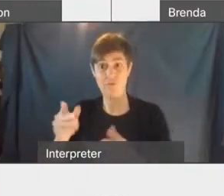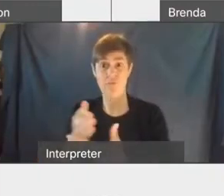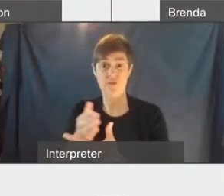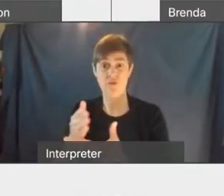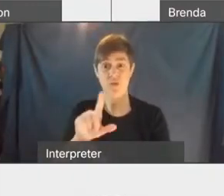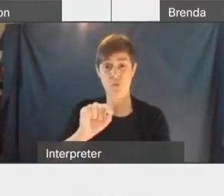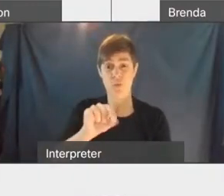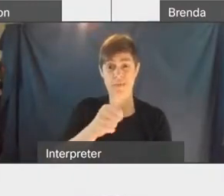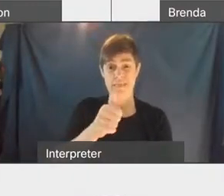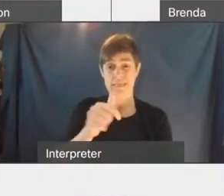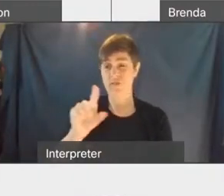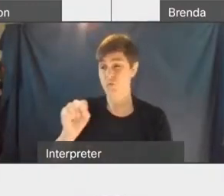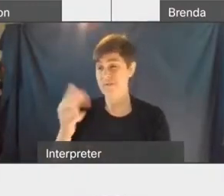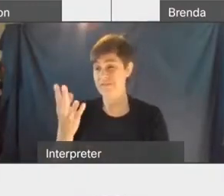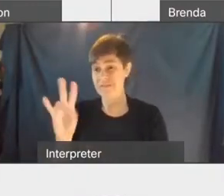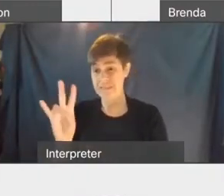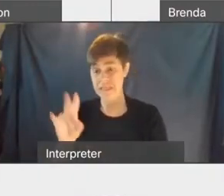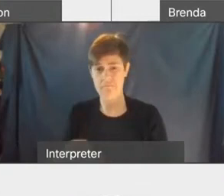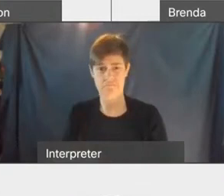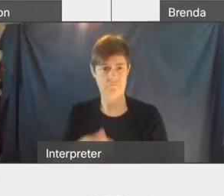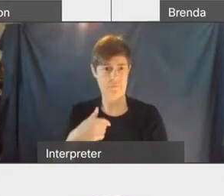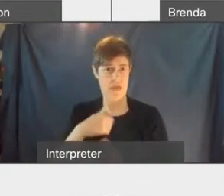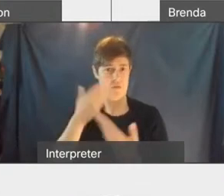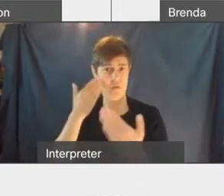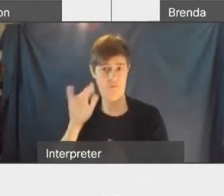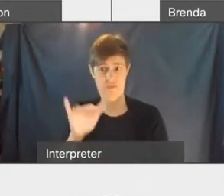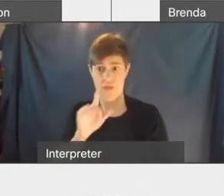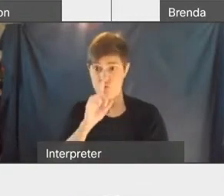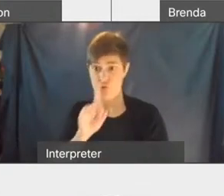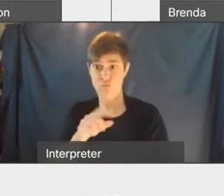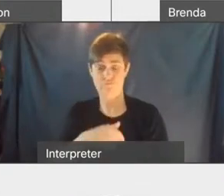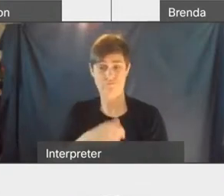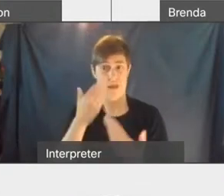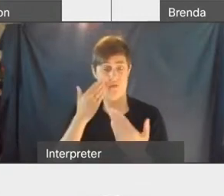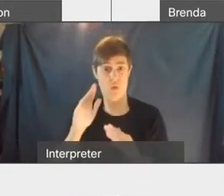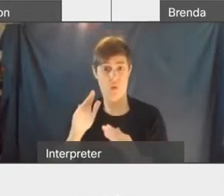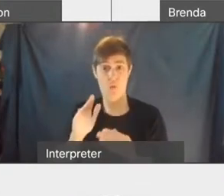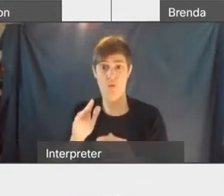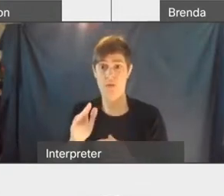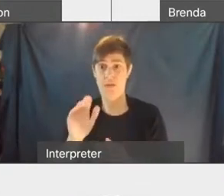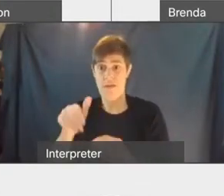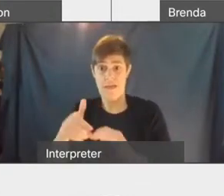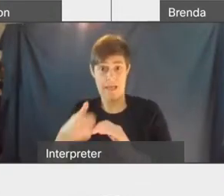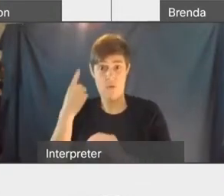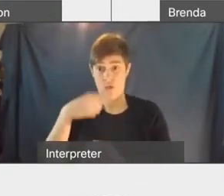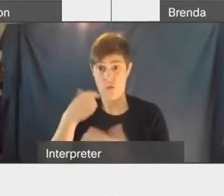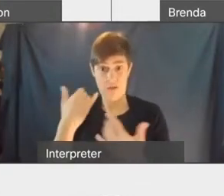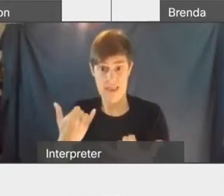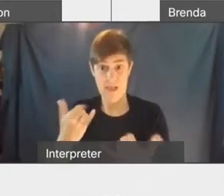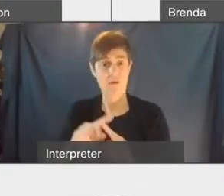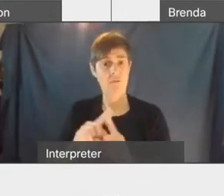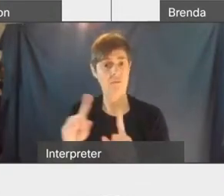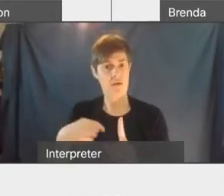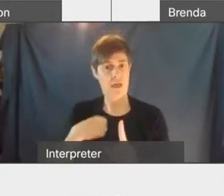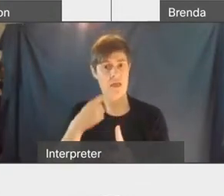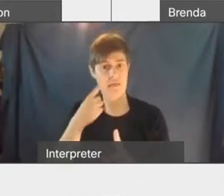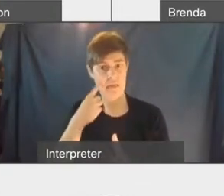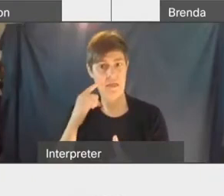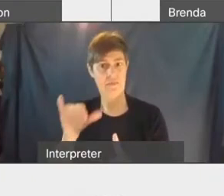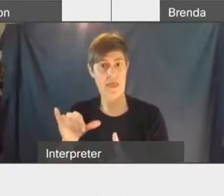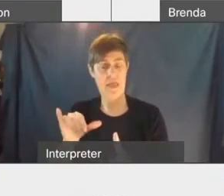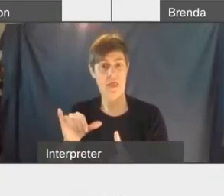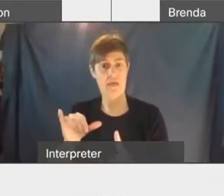and 2017. I don't know if that's accurate, and I don't know how it's going to look right now, but I think that is a